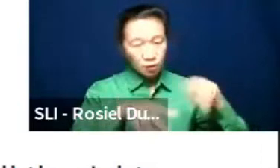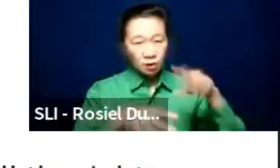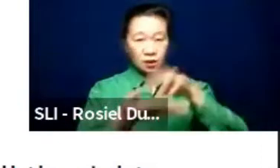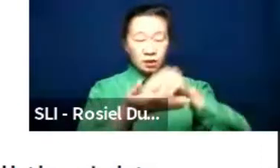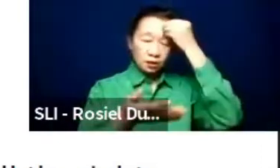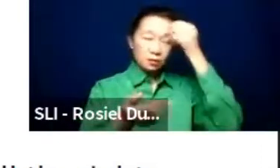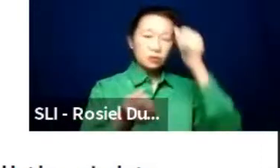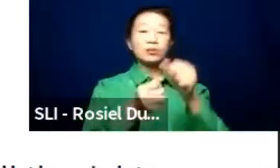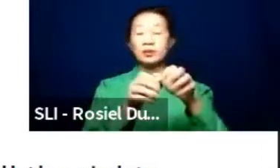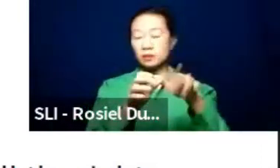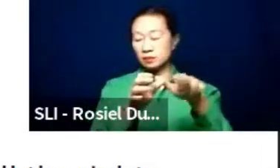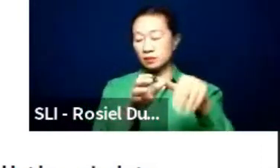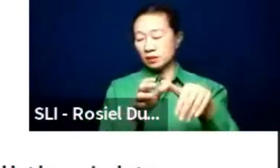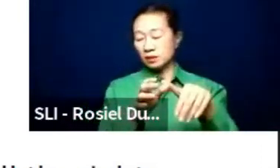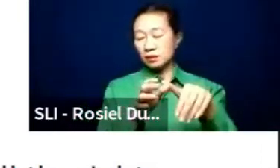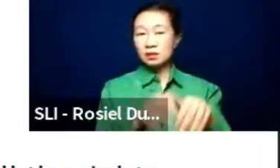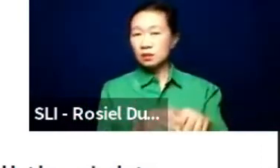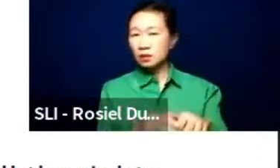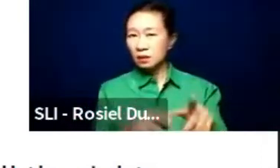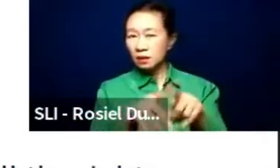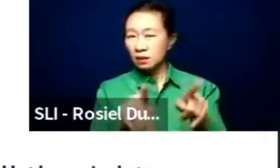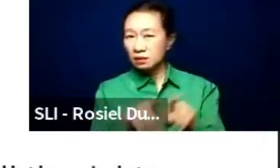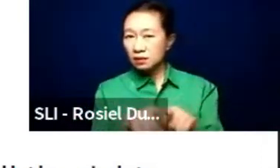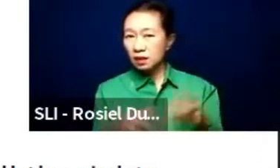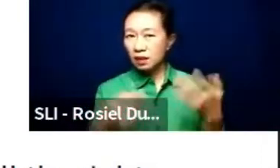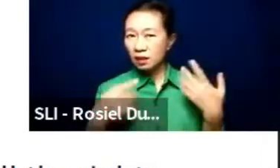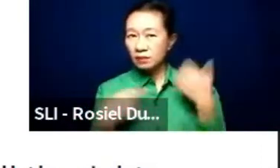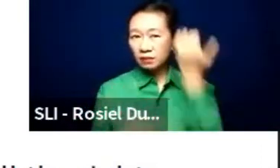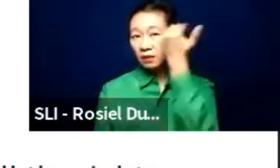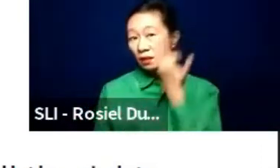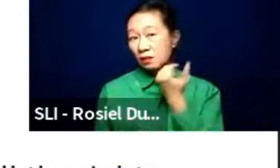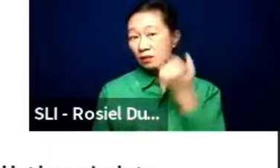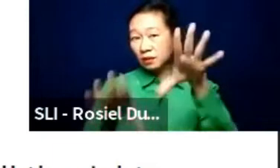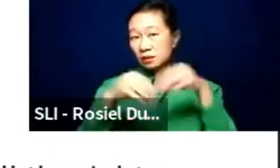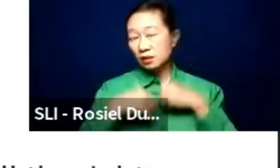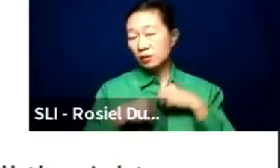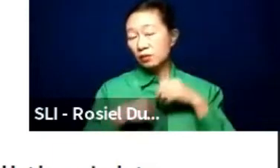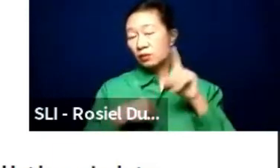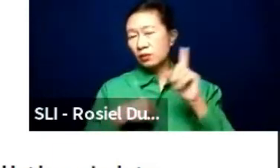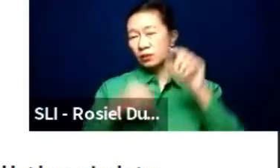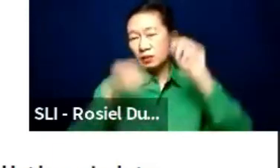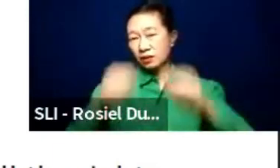with disabilities as meron pa rin lack of acceptance to what they can do,